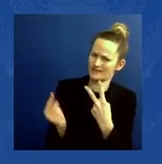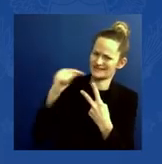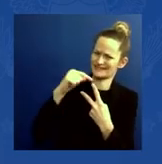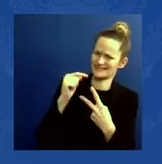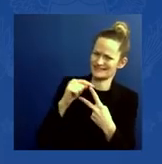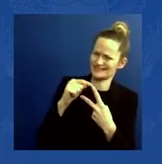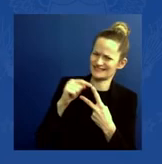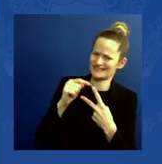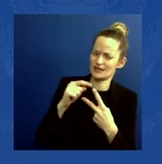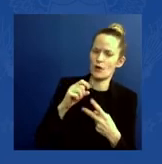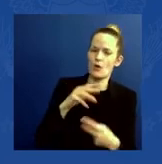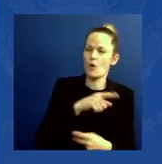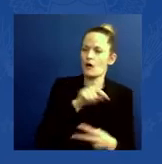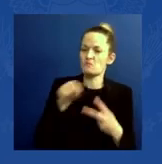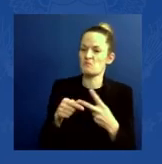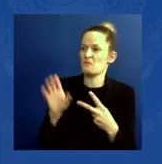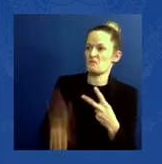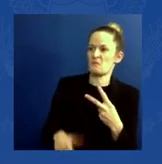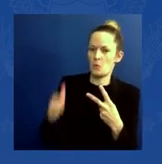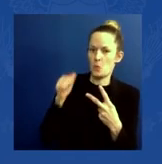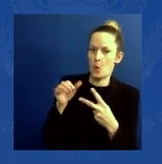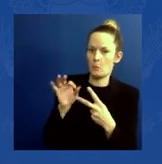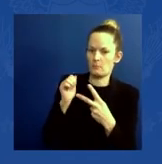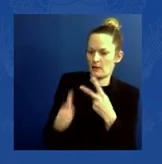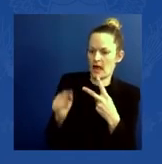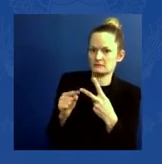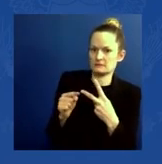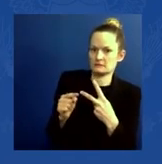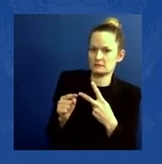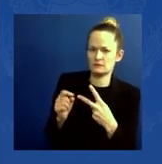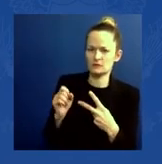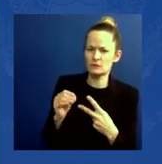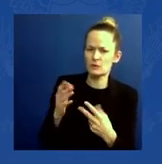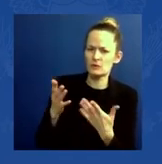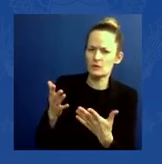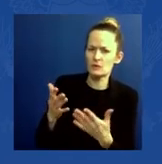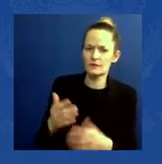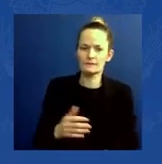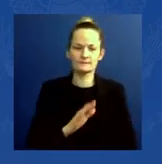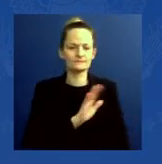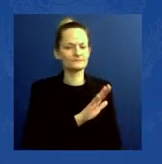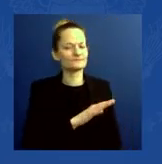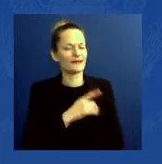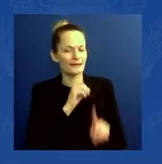what made what commitments to me. I don't negotiate in public, but I feel confident